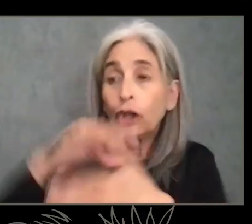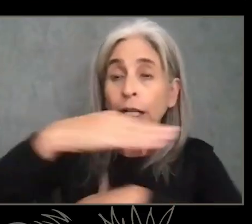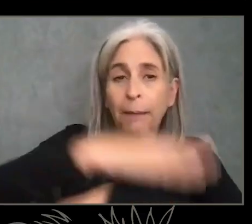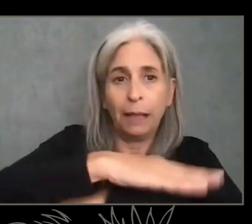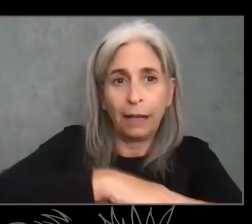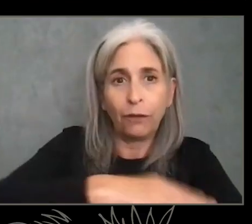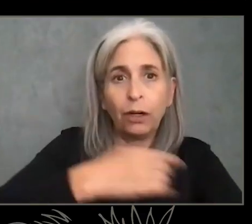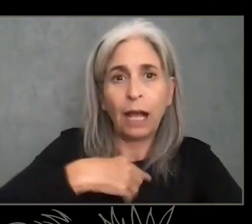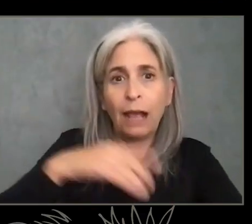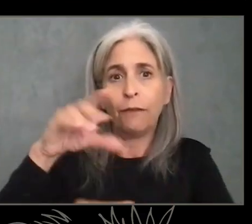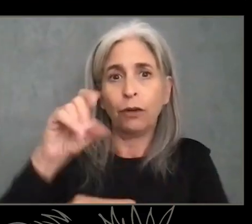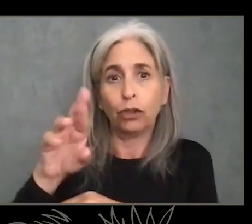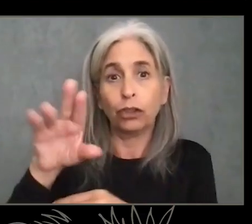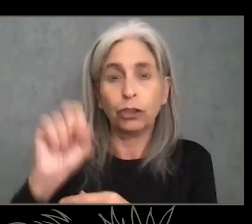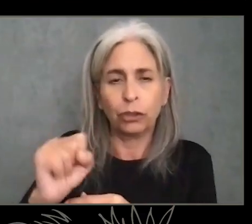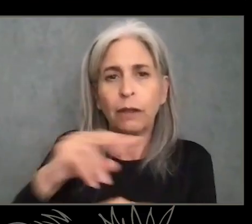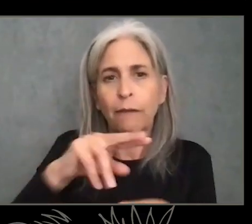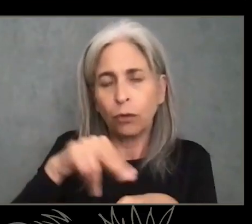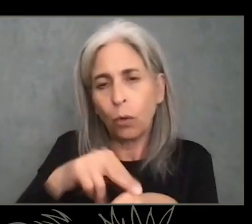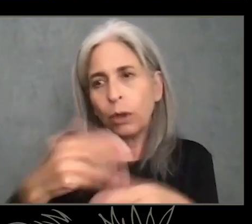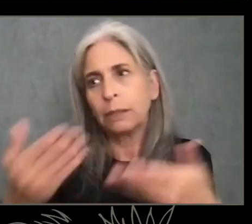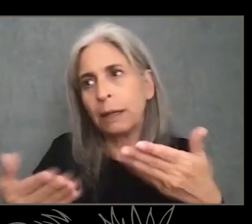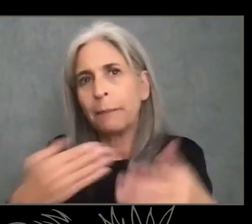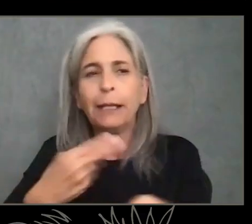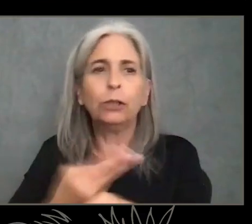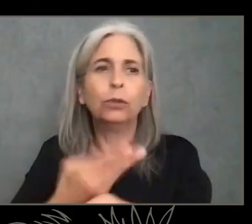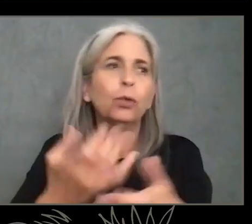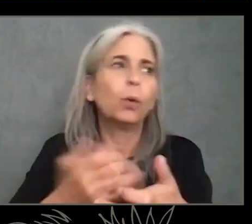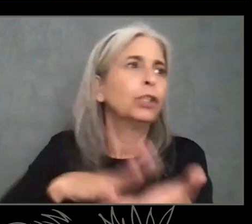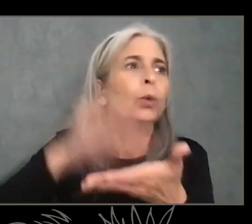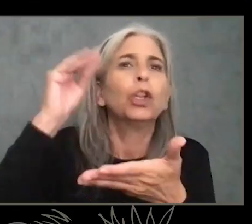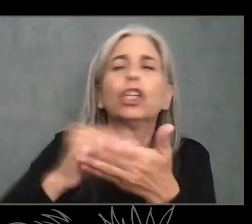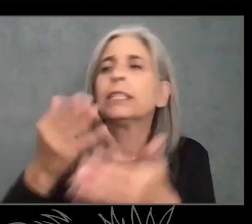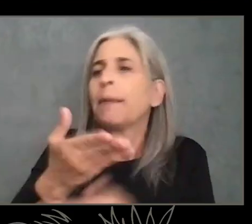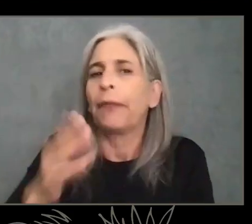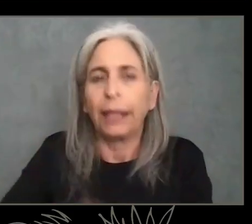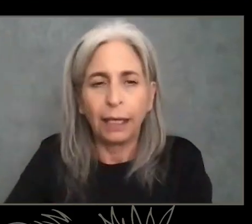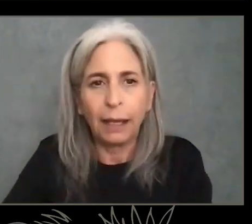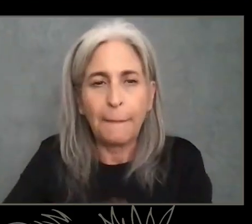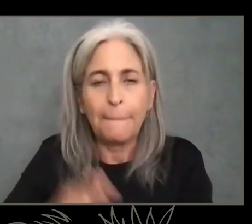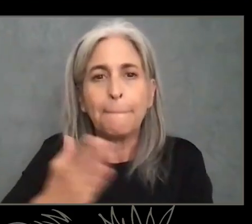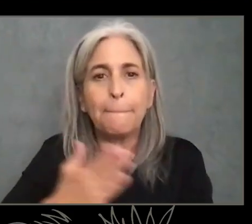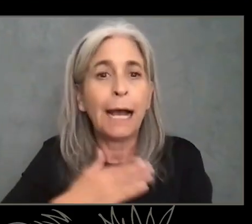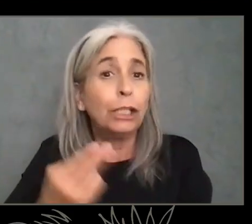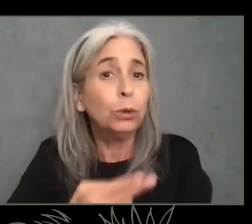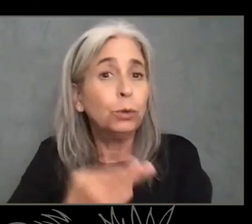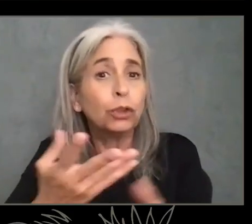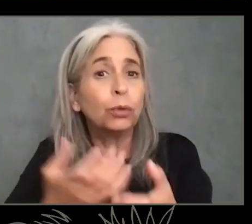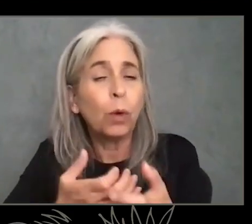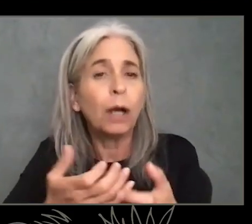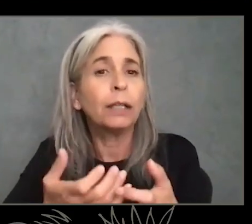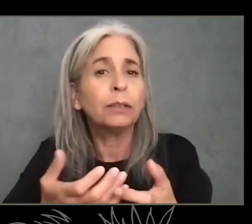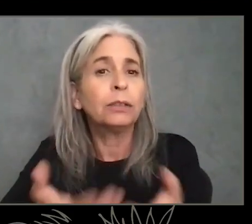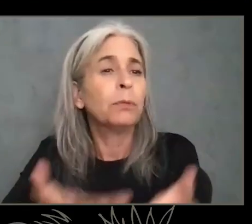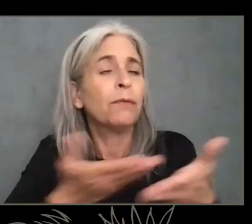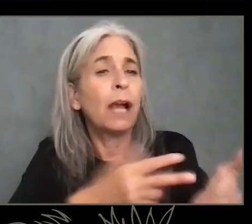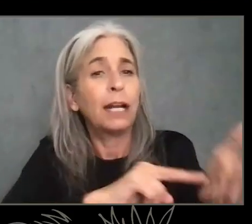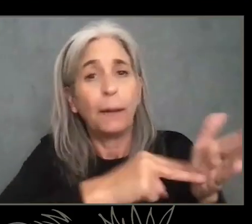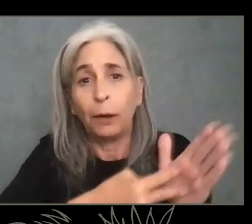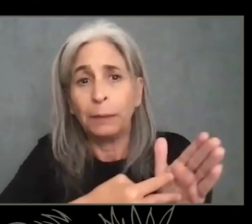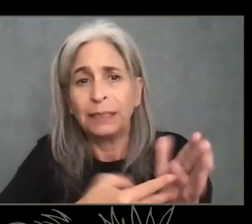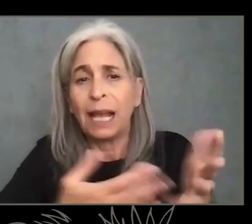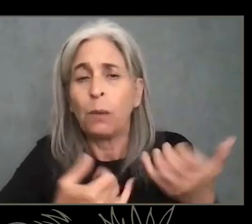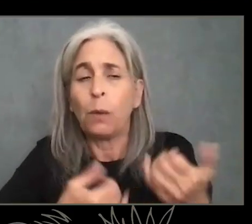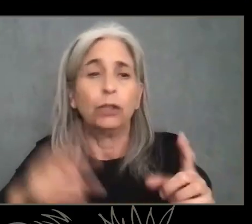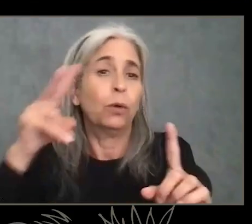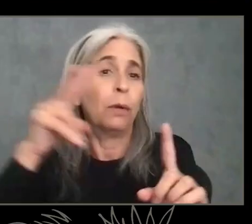have courses, of course, maybe my user asks, like, I want to learn something. But what if my user wants to give a purpose to it? Like, you know what? I want